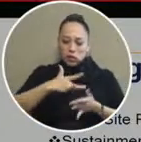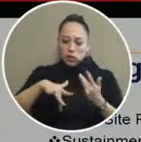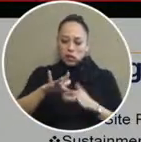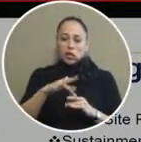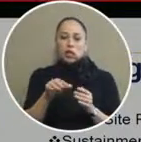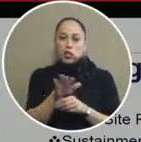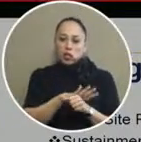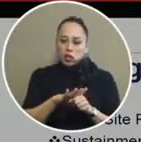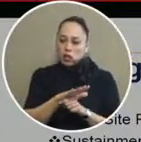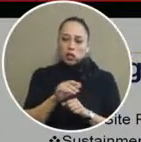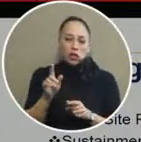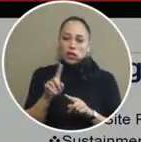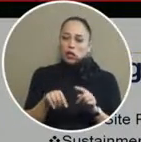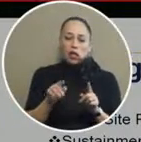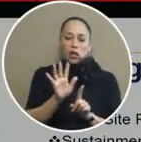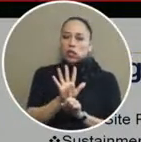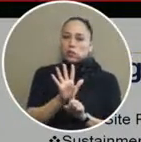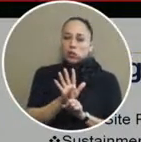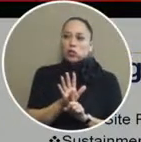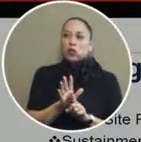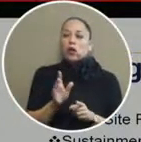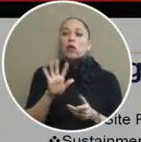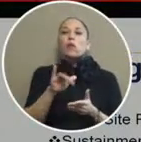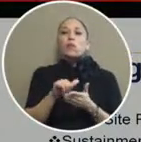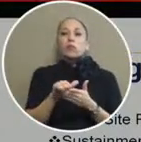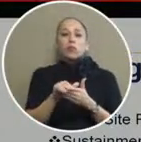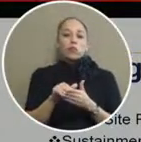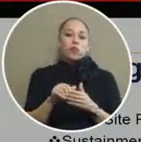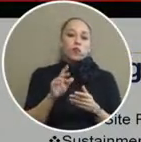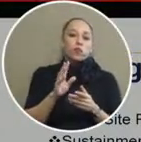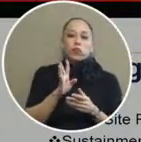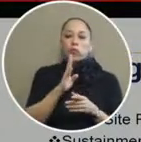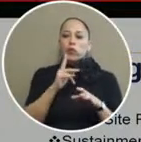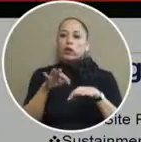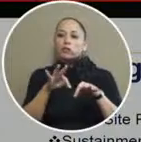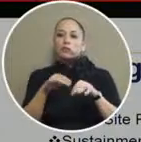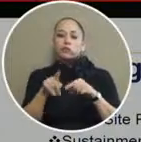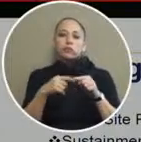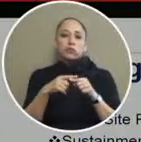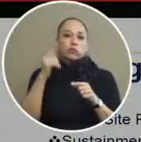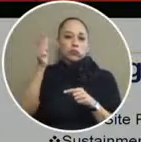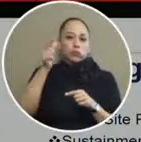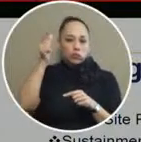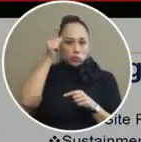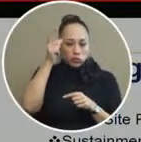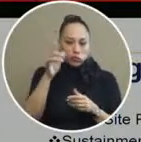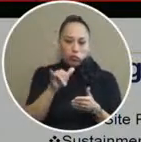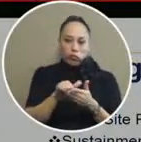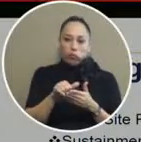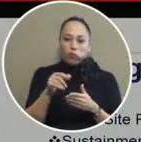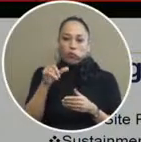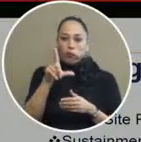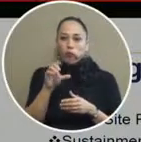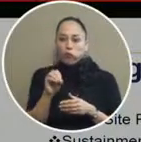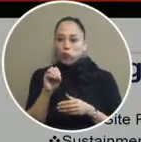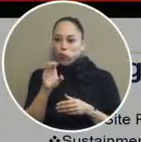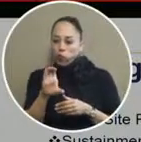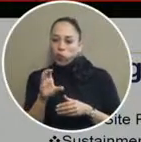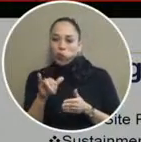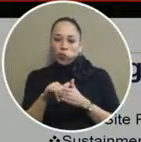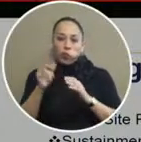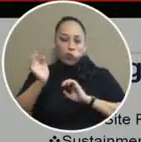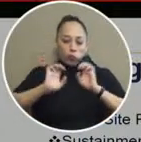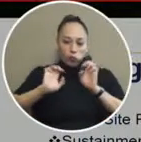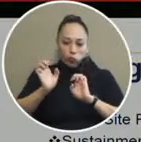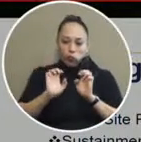limit exposure. Dion talked about the logistics and the logistics that's flowing through the EOC. So we're currently evaluating